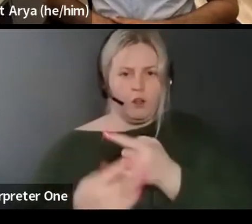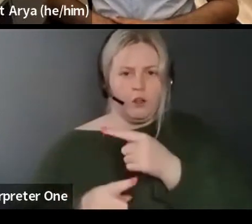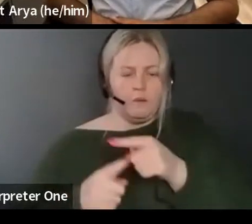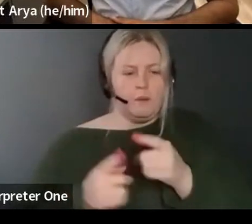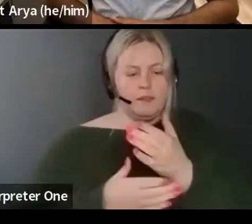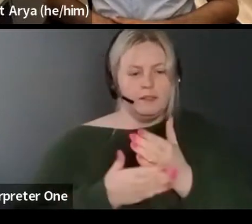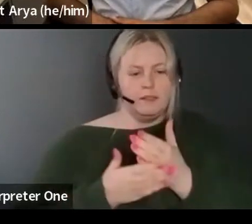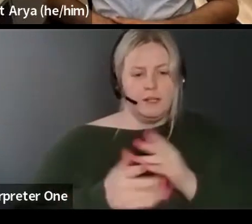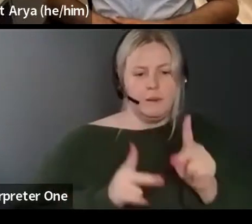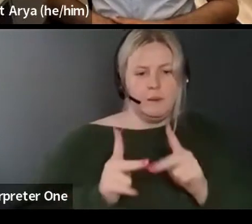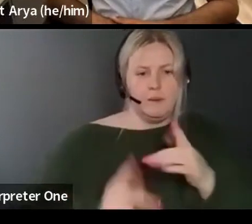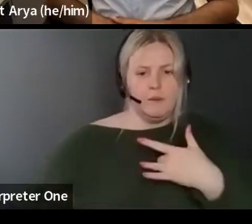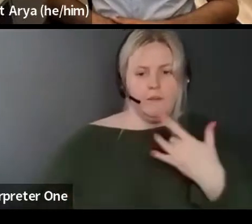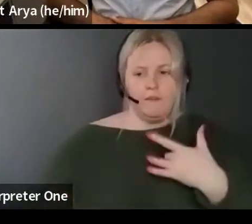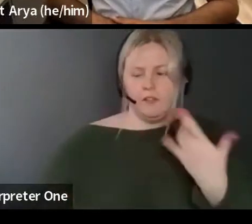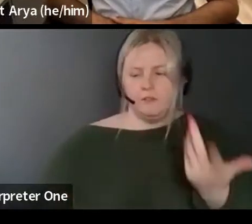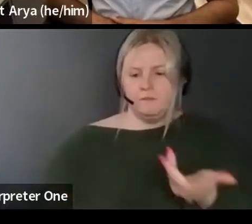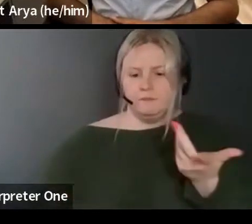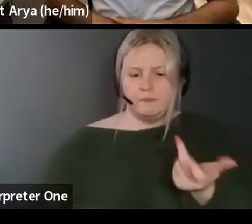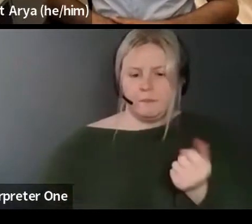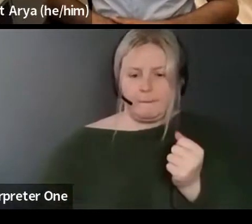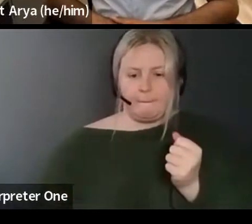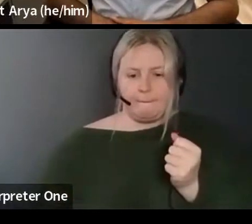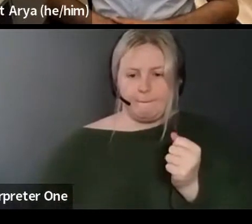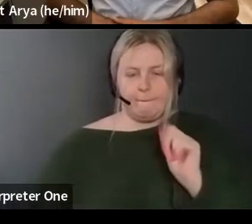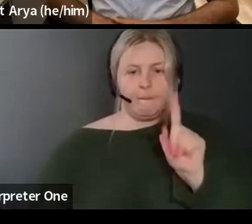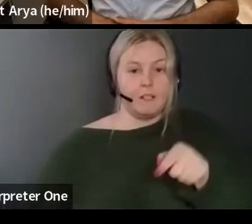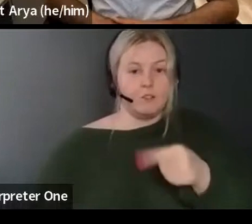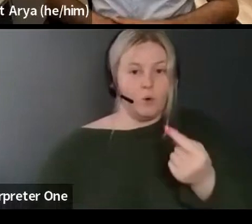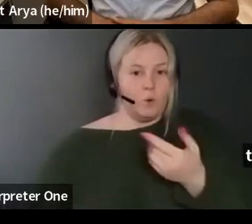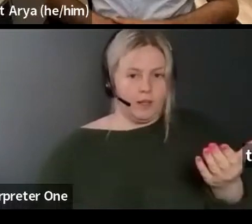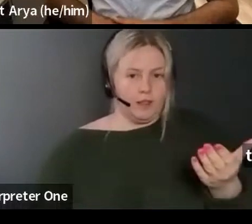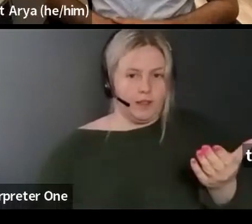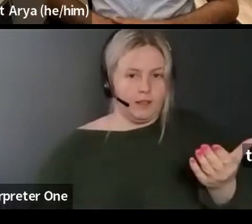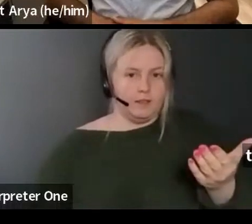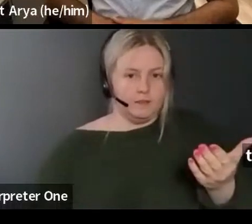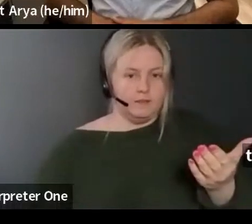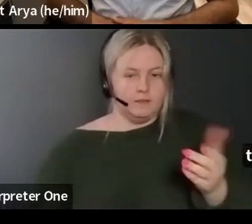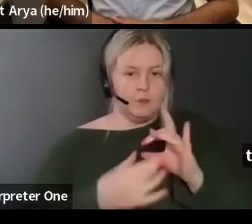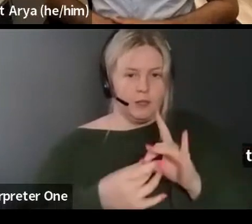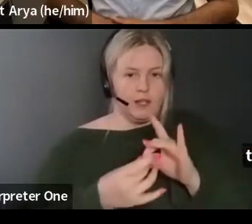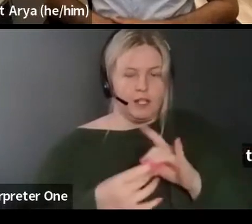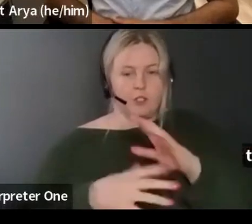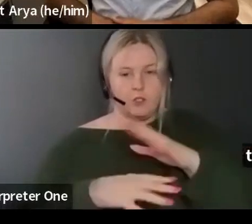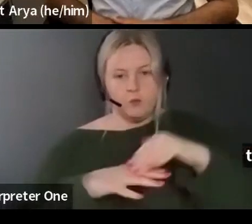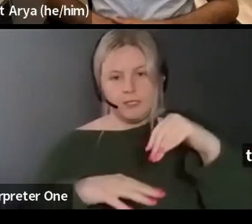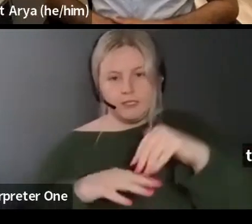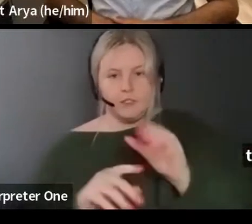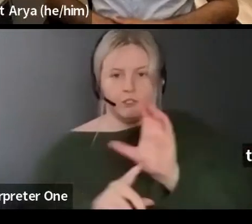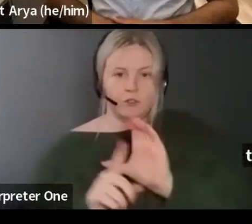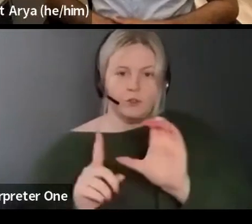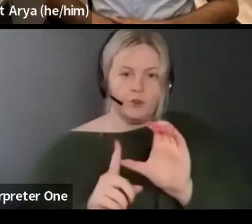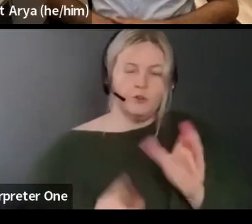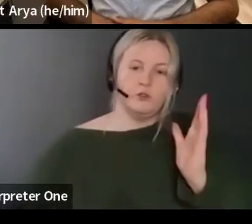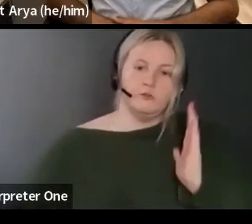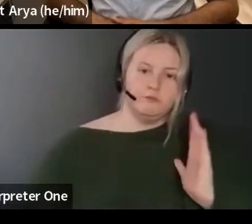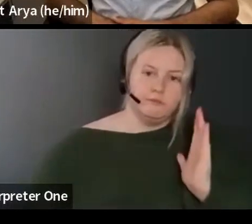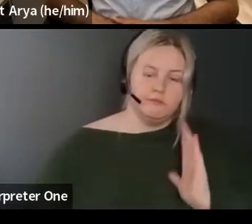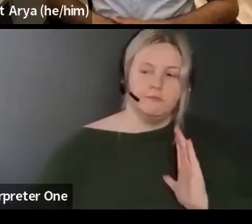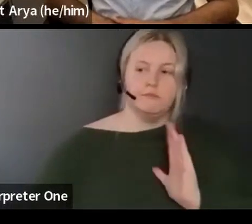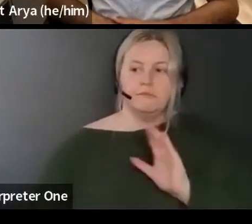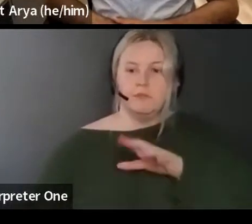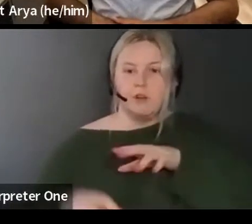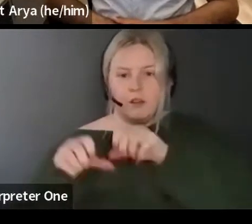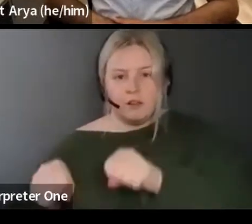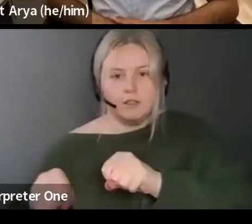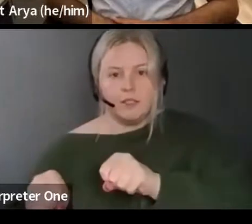people, it's kind of the only thing that they do as it relates to decolonization and things like